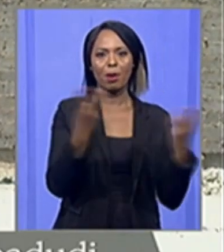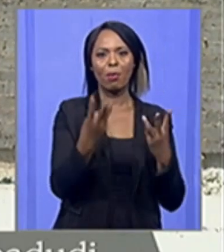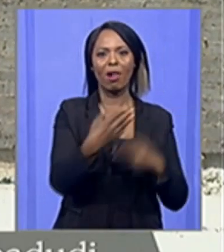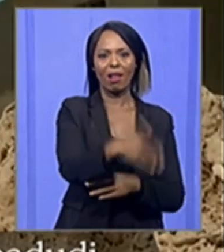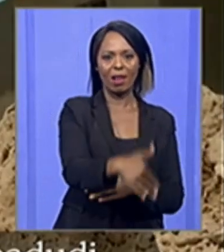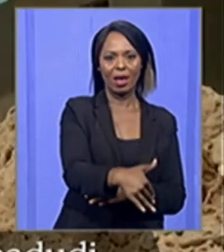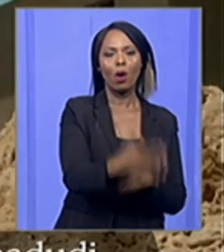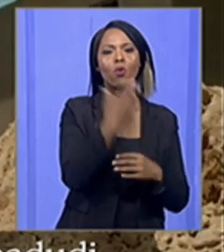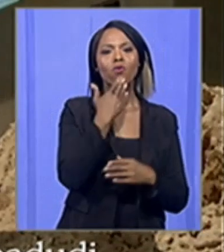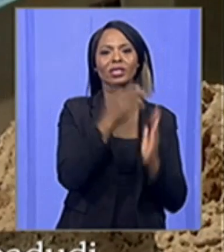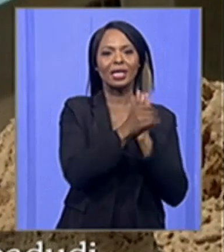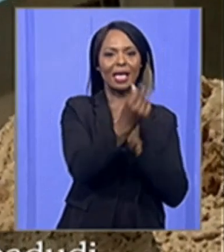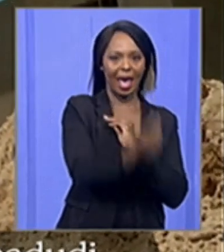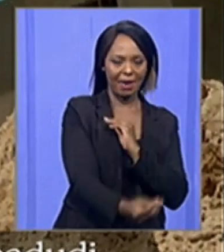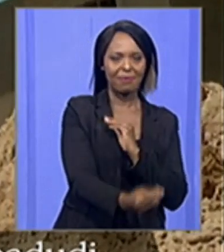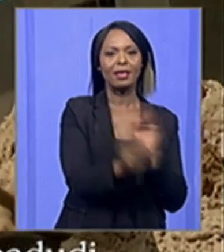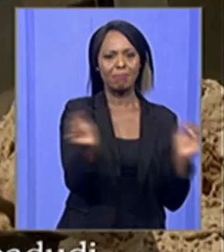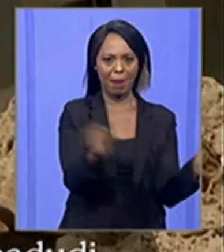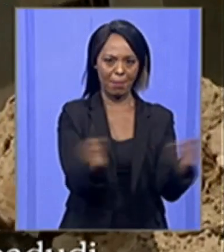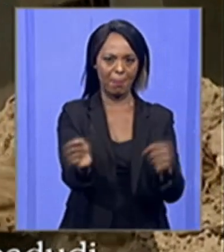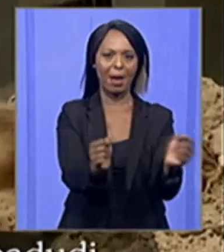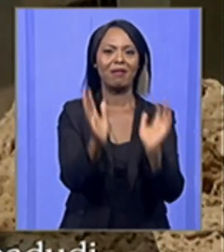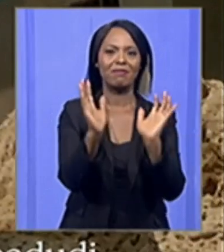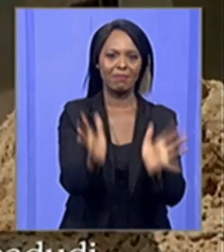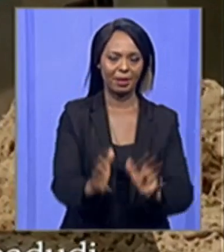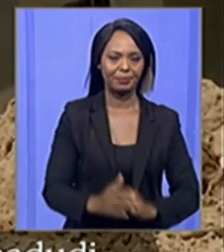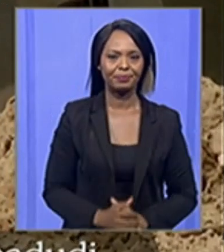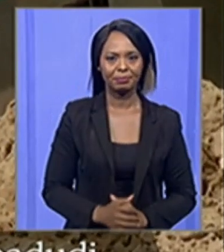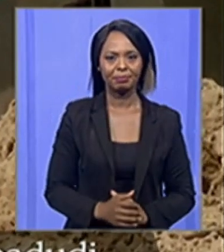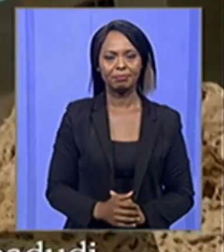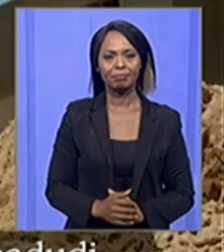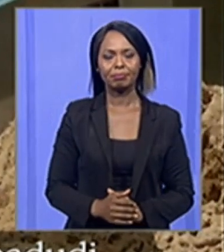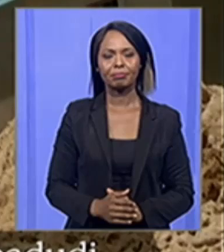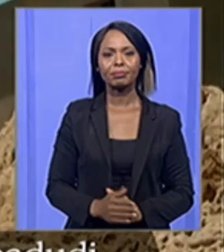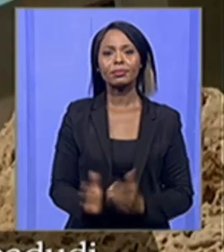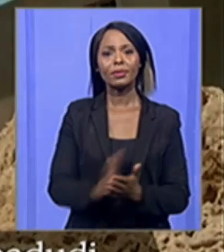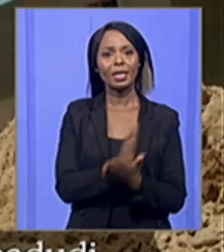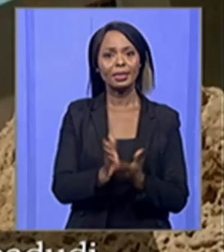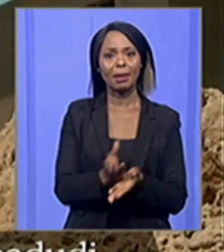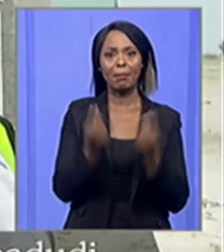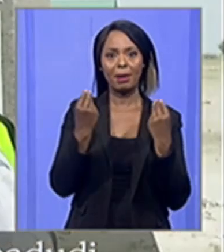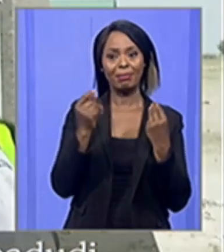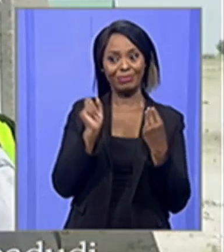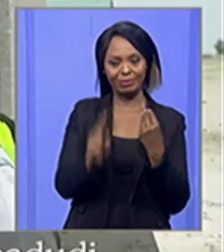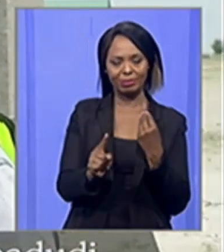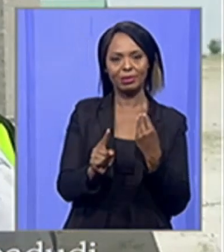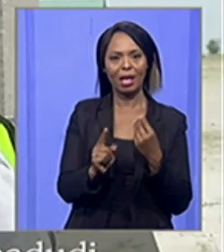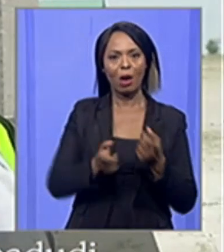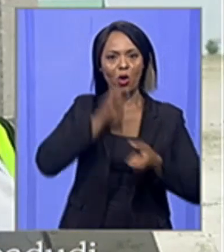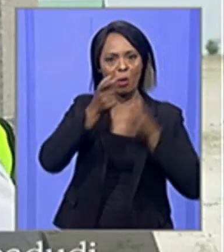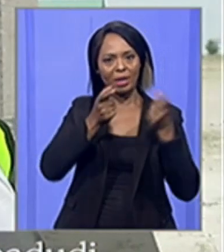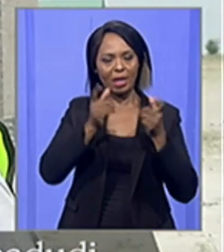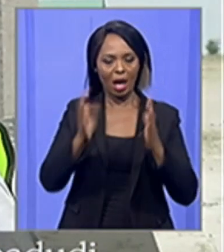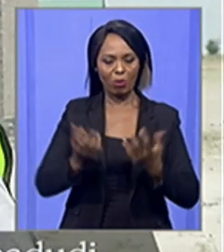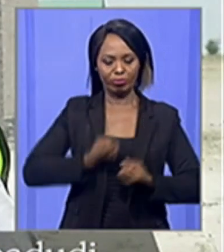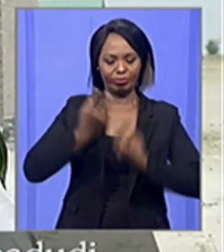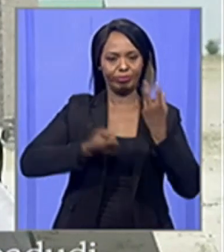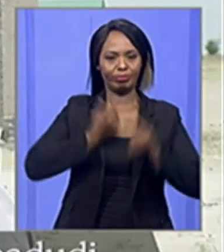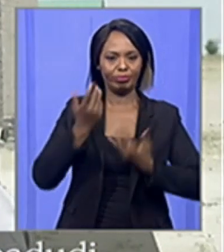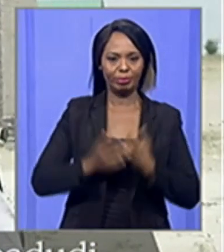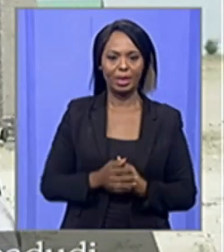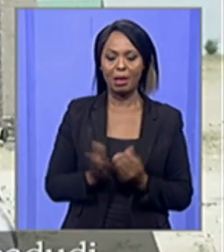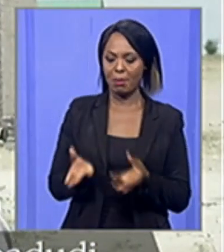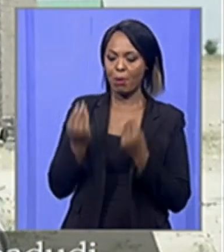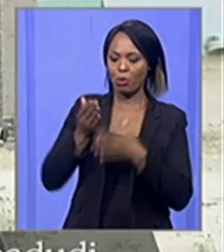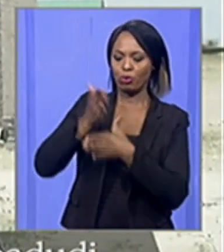skill. Ho sa le jwalo ba unneng molemo ba tlaisetsa maikutlo a bona ka mokgwa ona. Tiro e tswileng e re thusitse thata ka gore bangwe ba nne